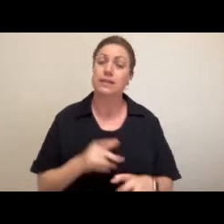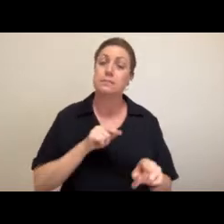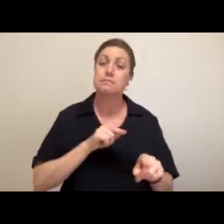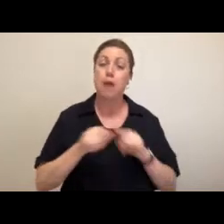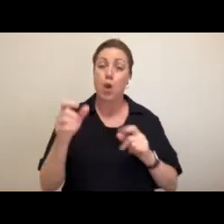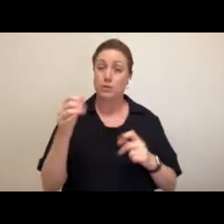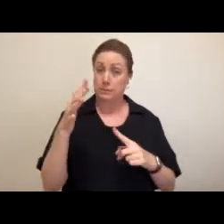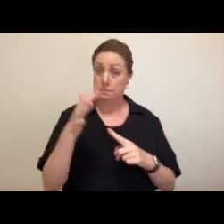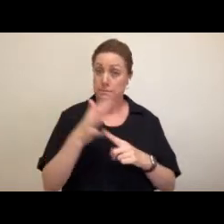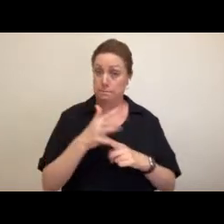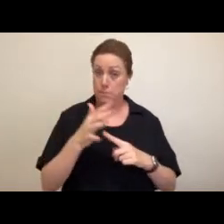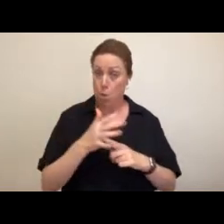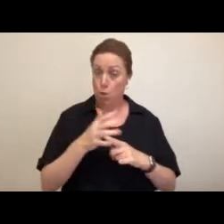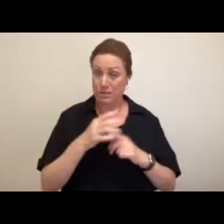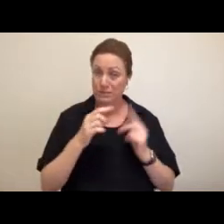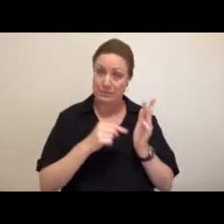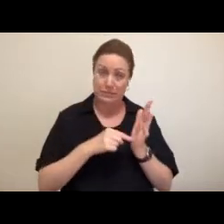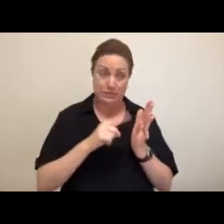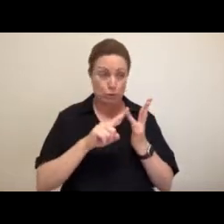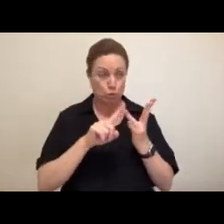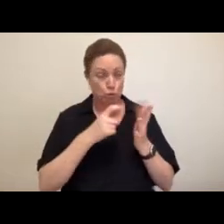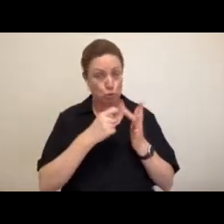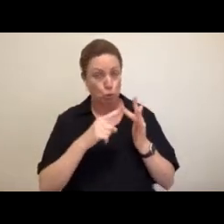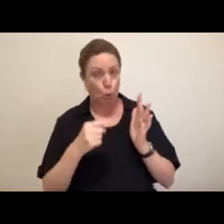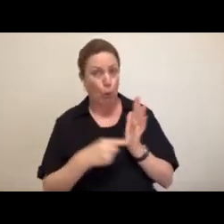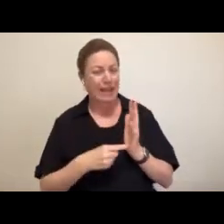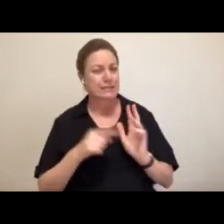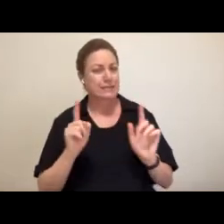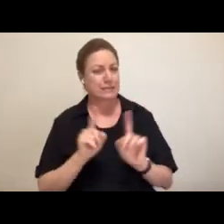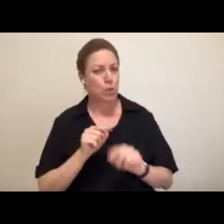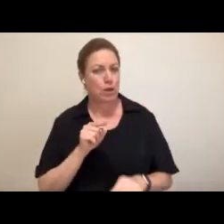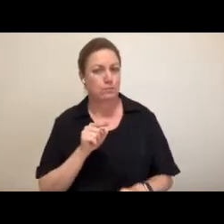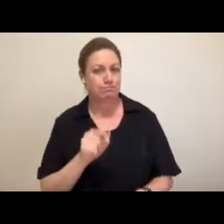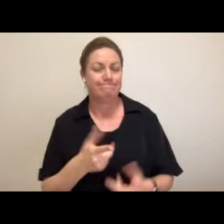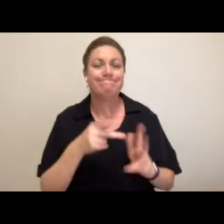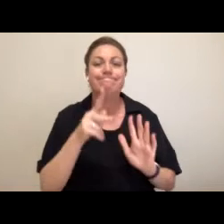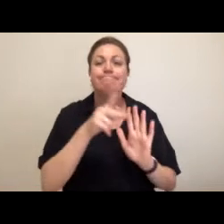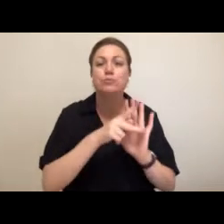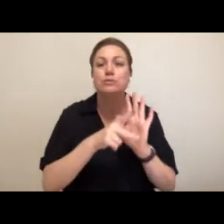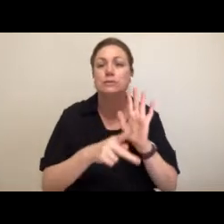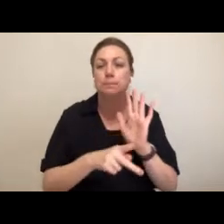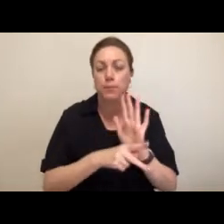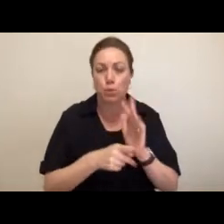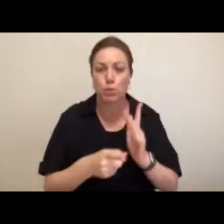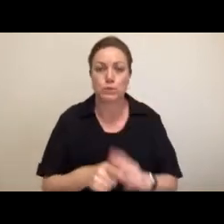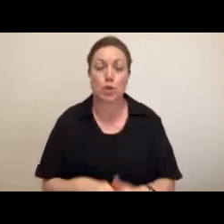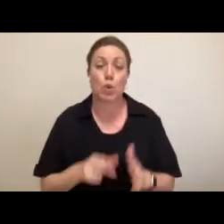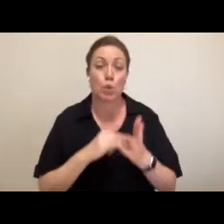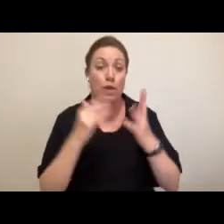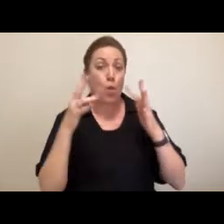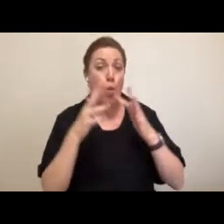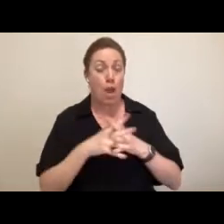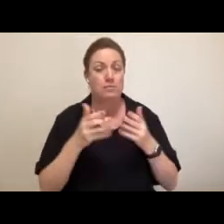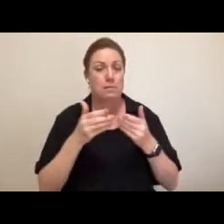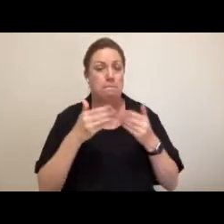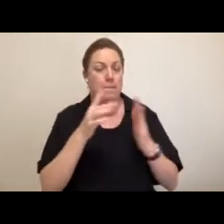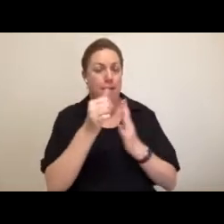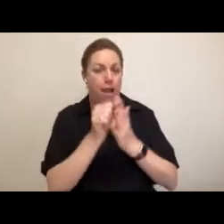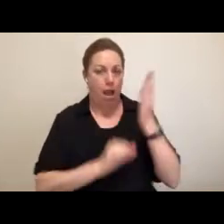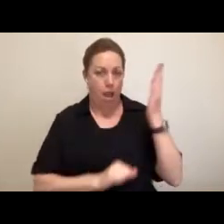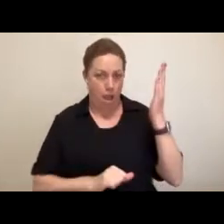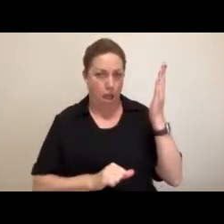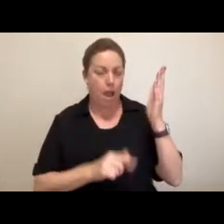the toolkit are the principles. So we have some New South Wales public art principles and the First Nations public